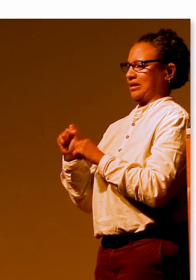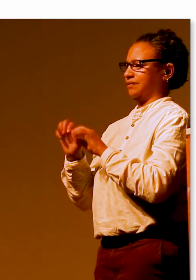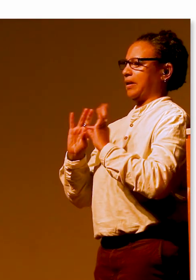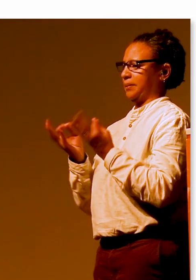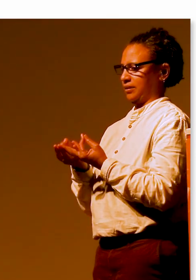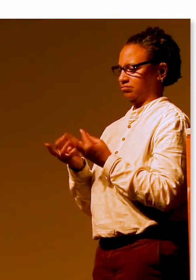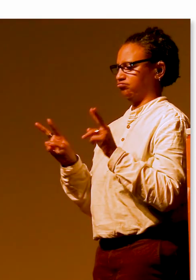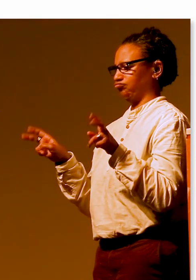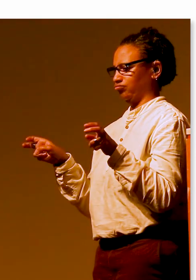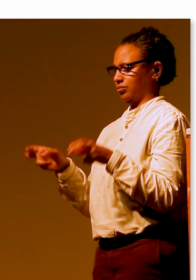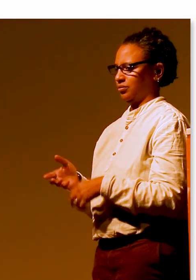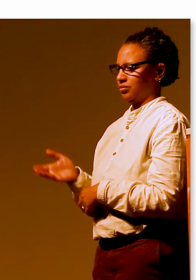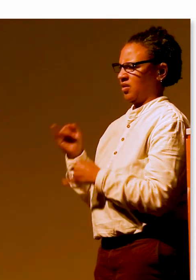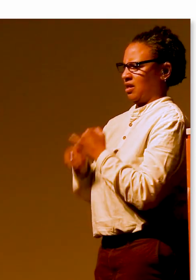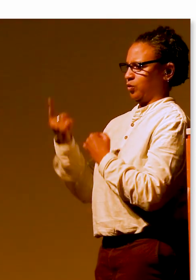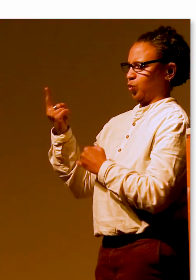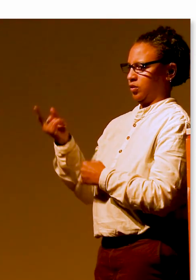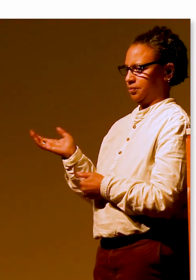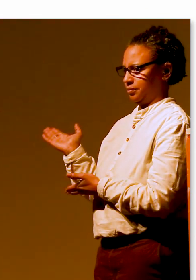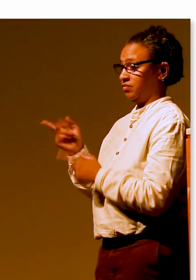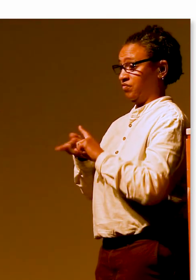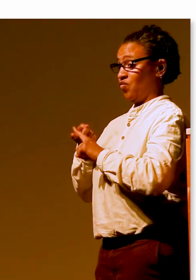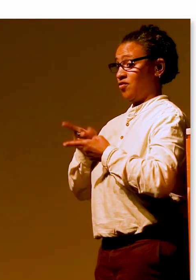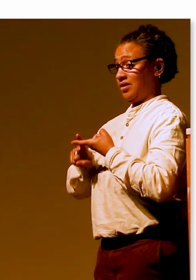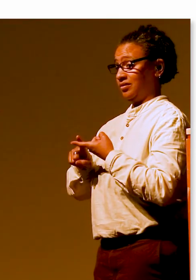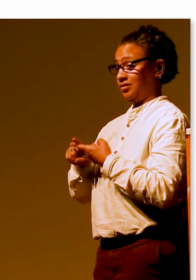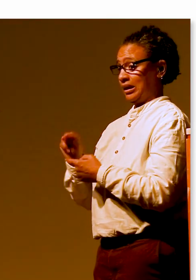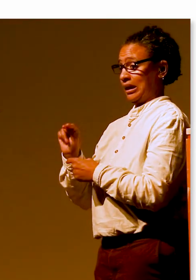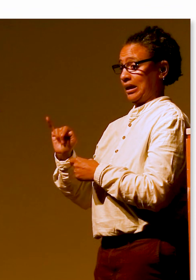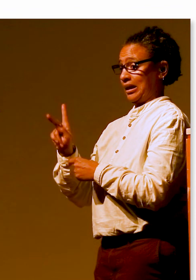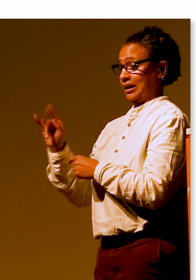And then this last one, which is my friend Mickey on the cover of Pause magazine.